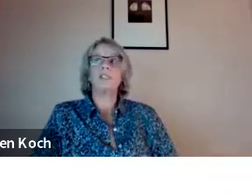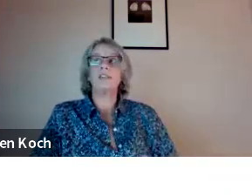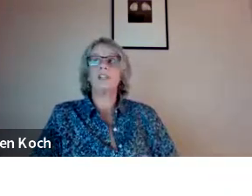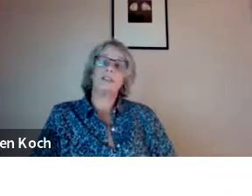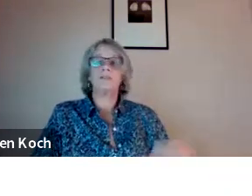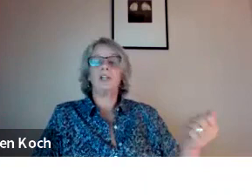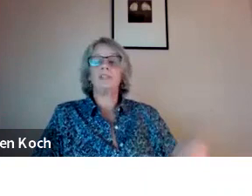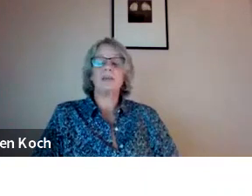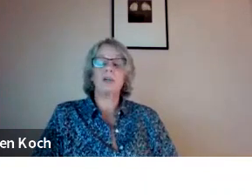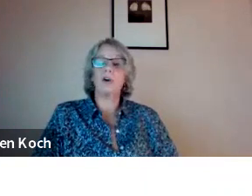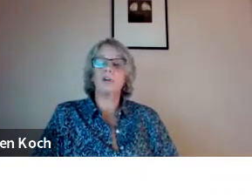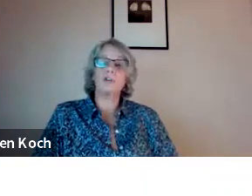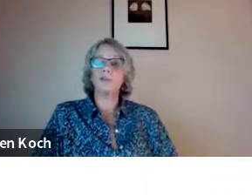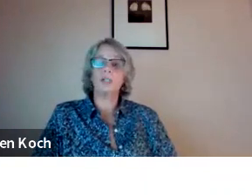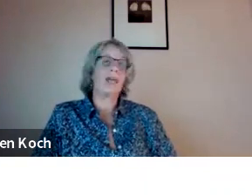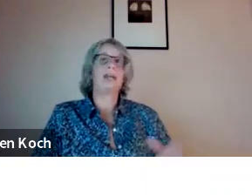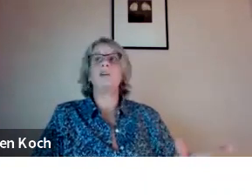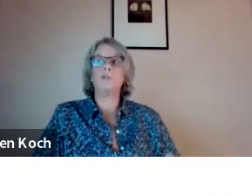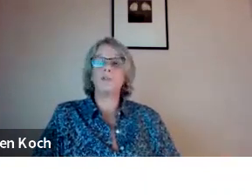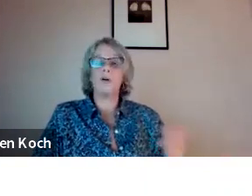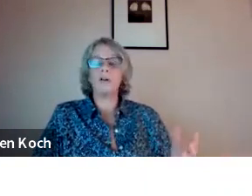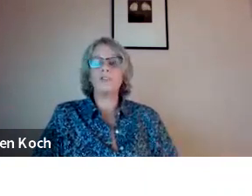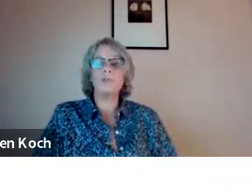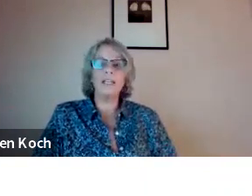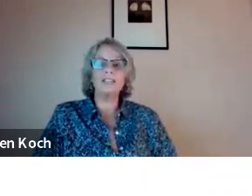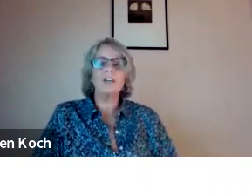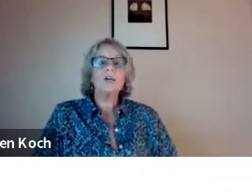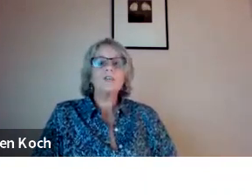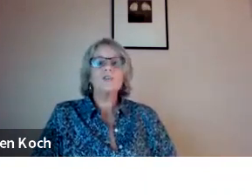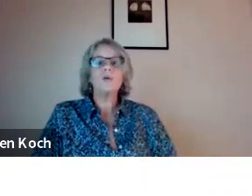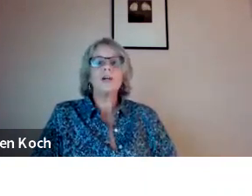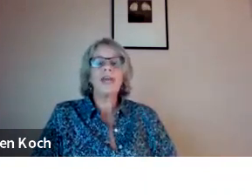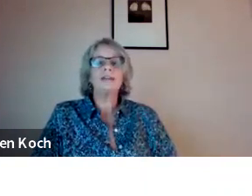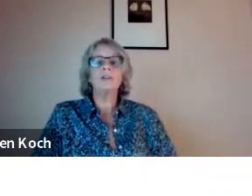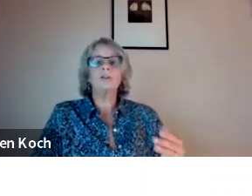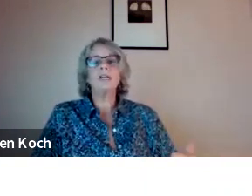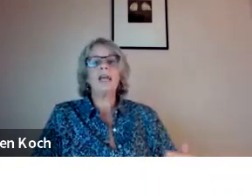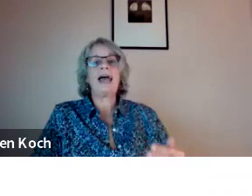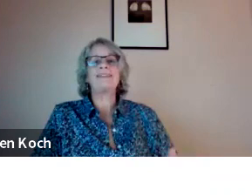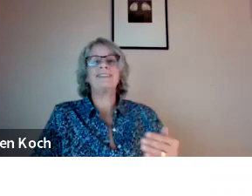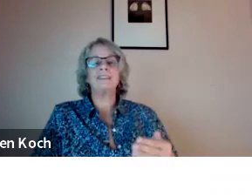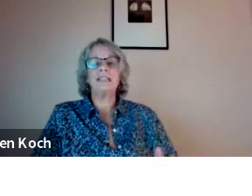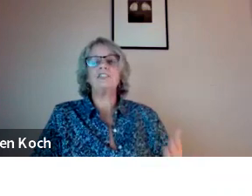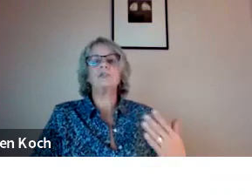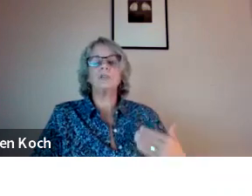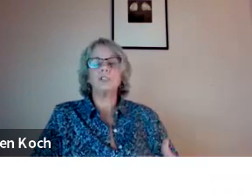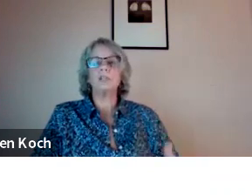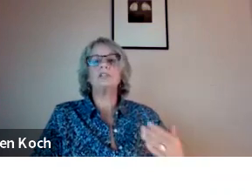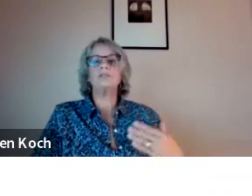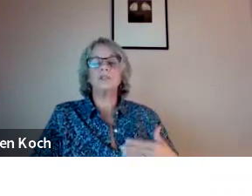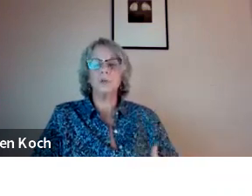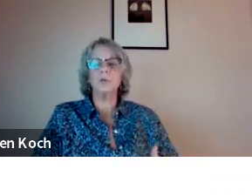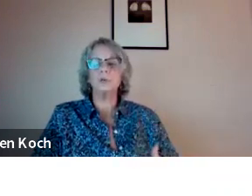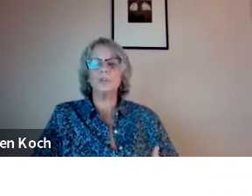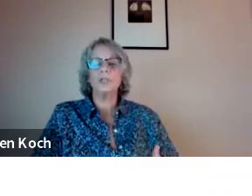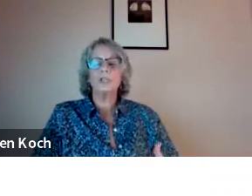sweet talk David into giving up a debit card or, you know, handing over all of his monies. So again, looking at the least